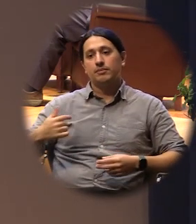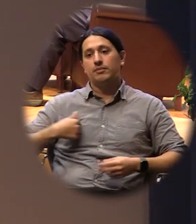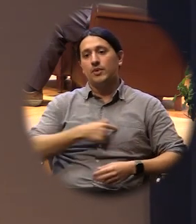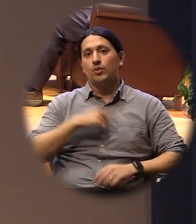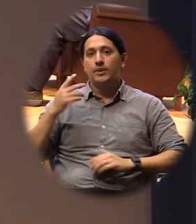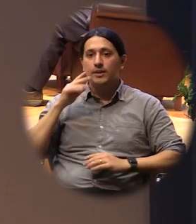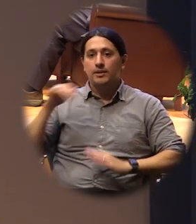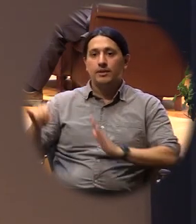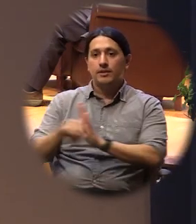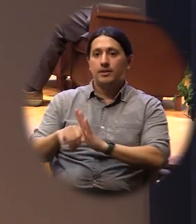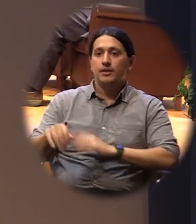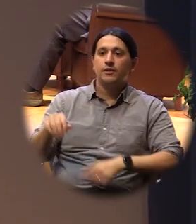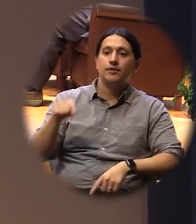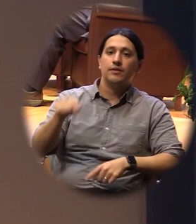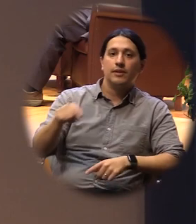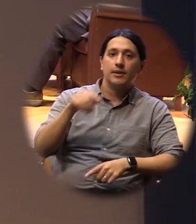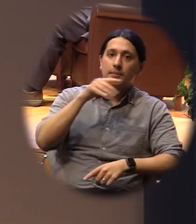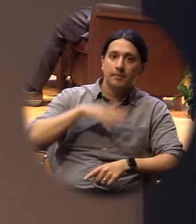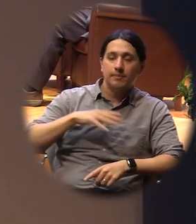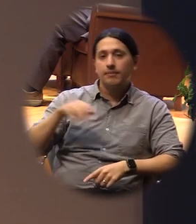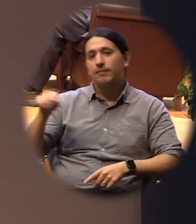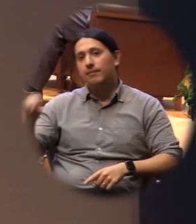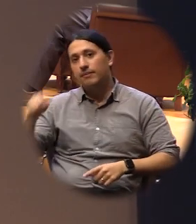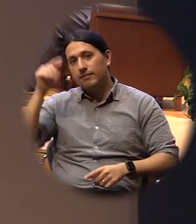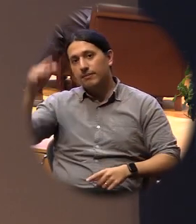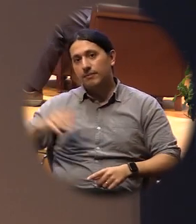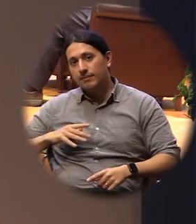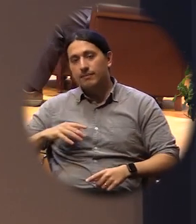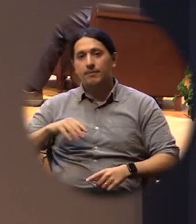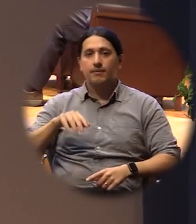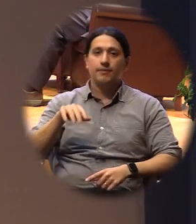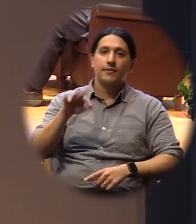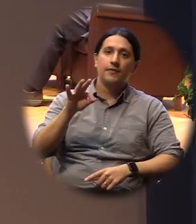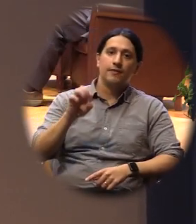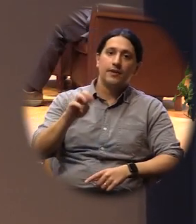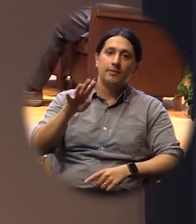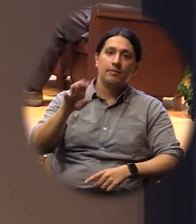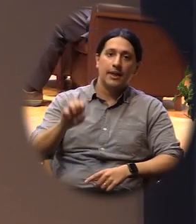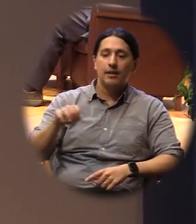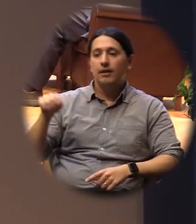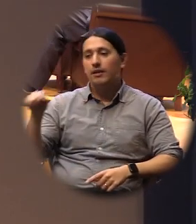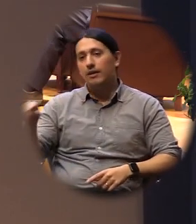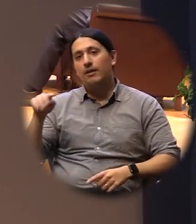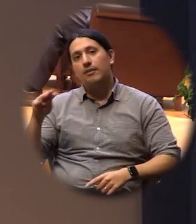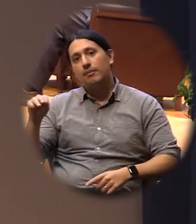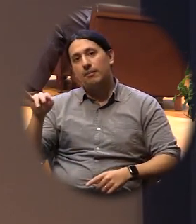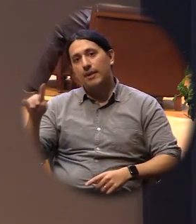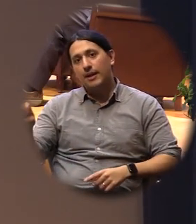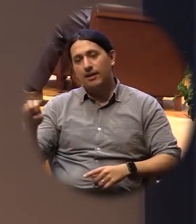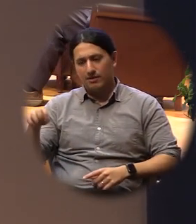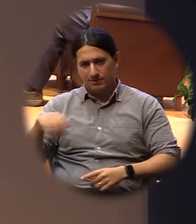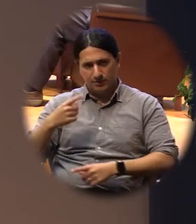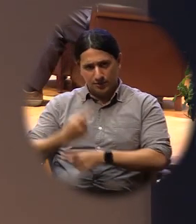analyses, e.g. in lion behavior. Is this inaccurate? Or do we lose anything by approaching that in a very binary way?